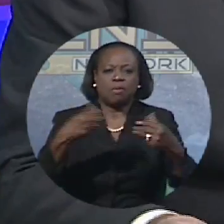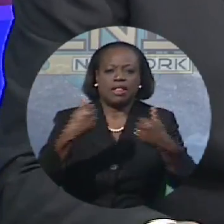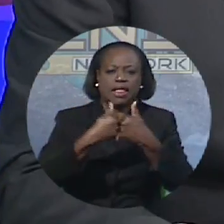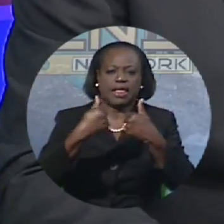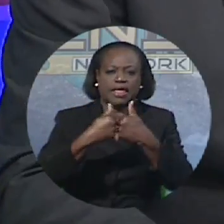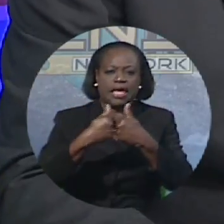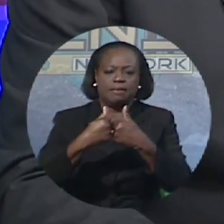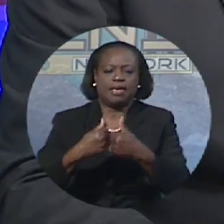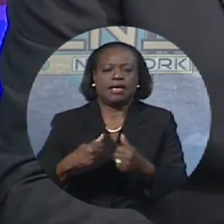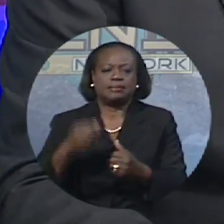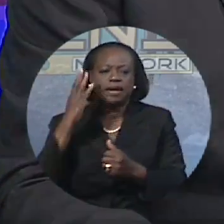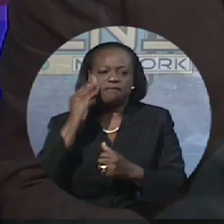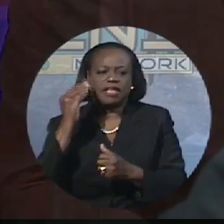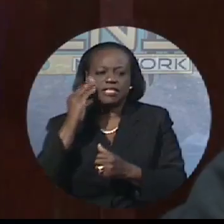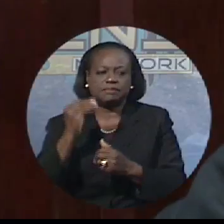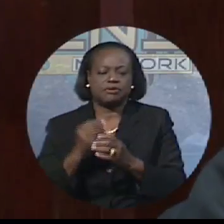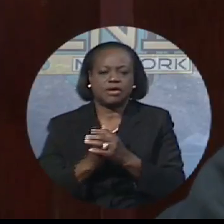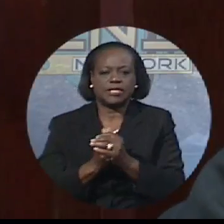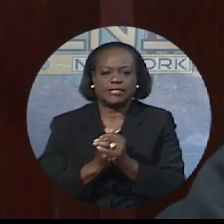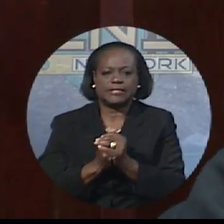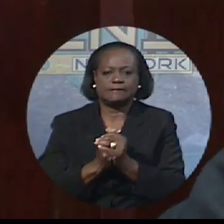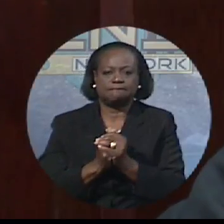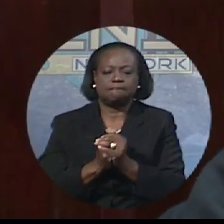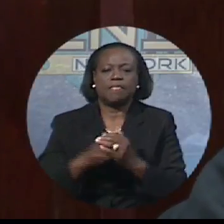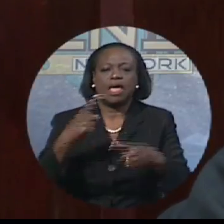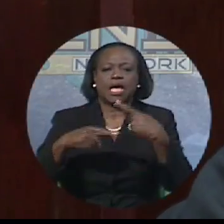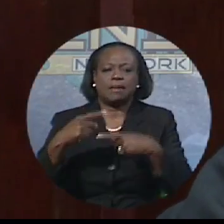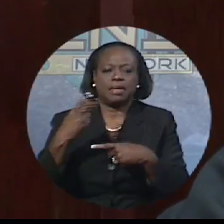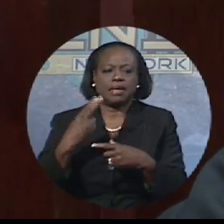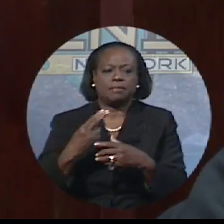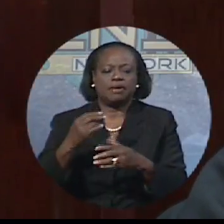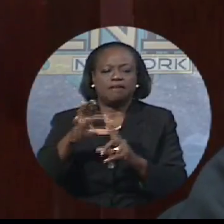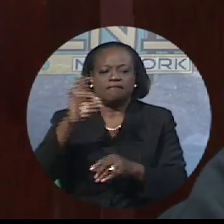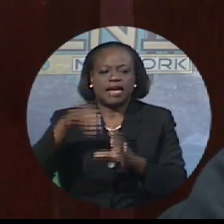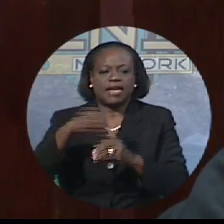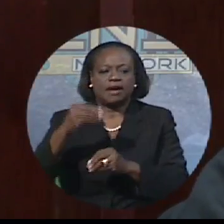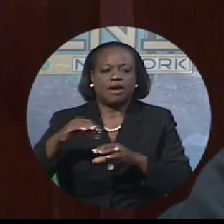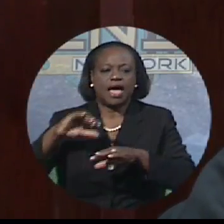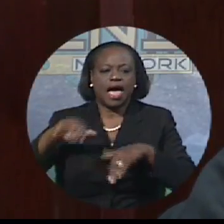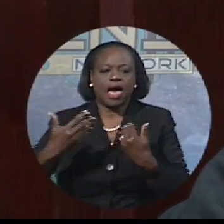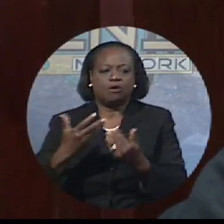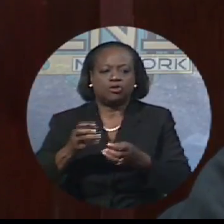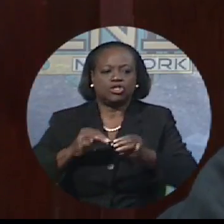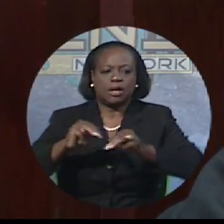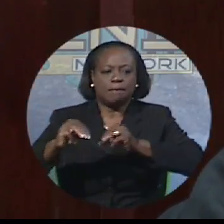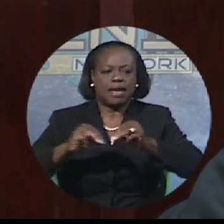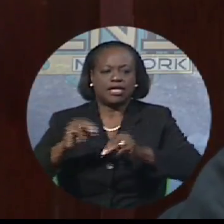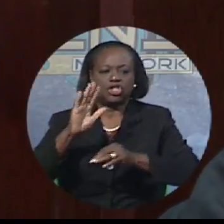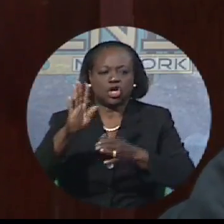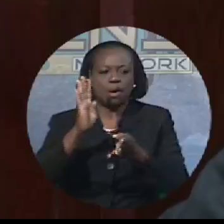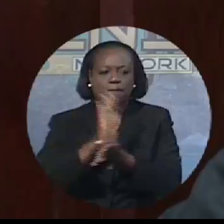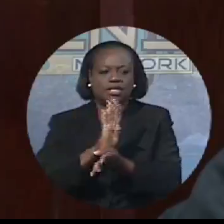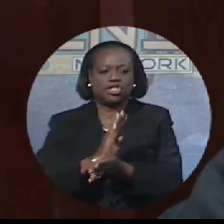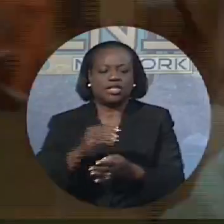gaming experience. Coming up, find out how to manage your budget in this